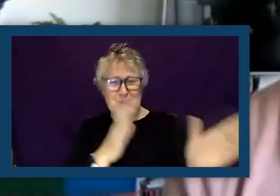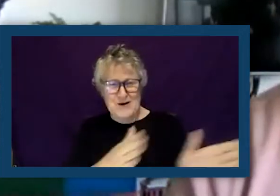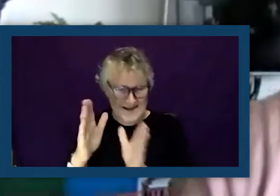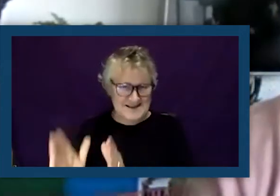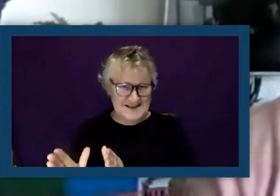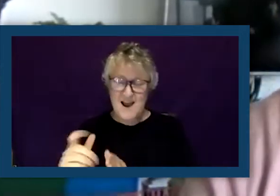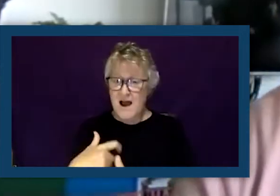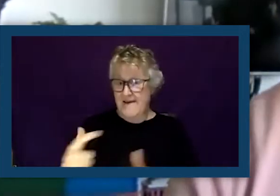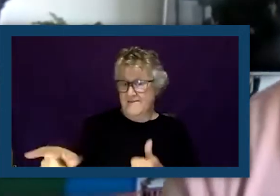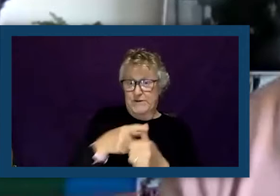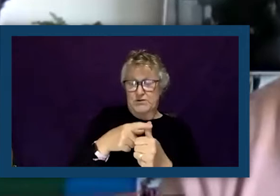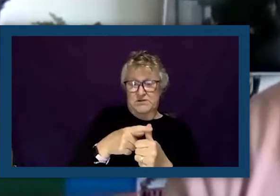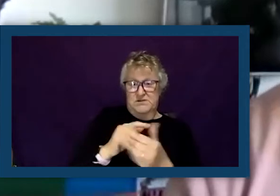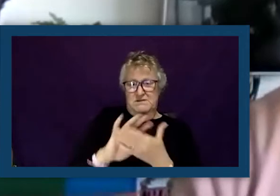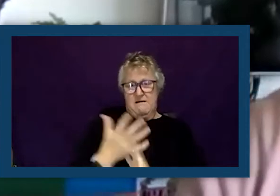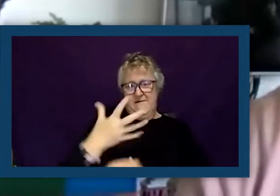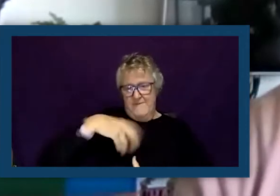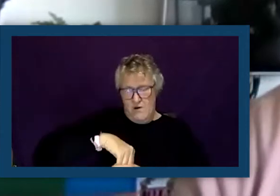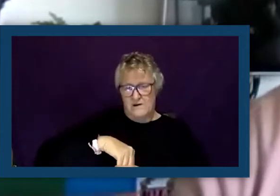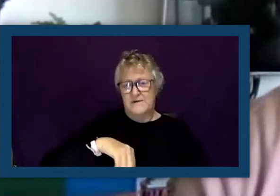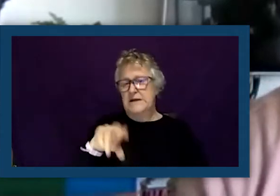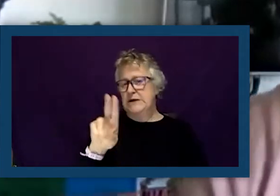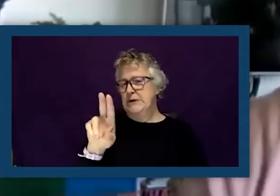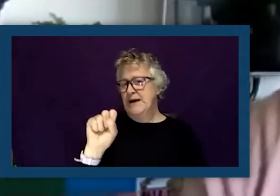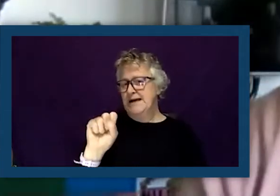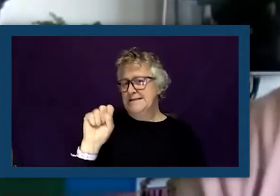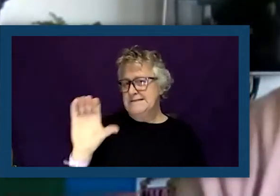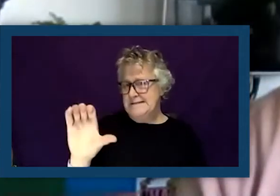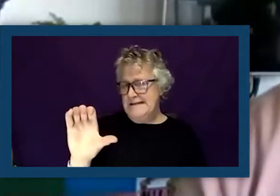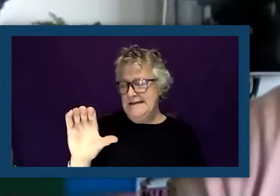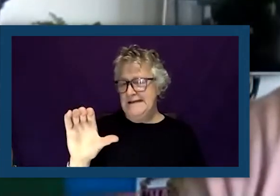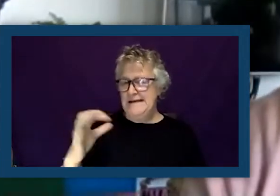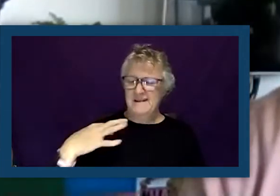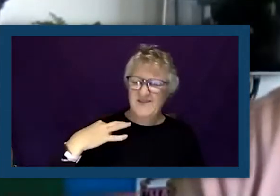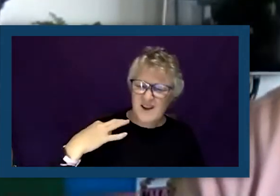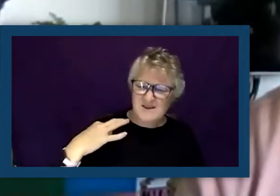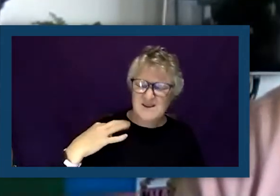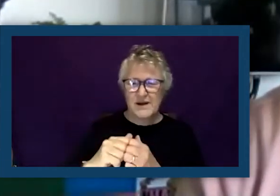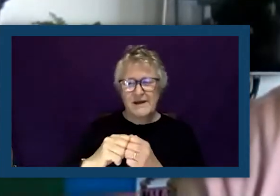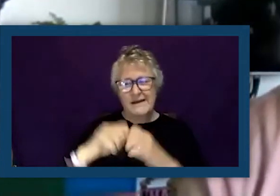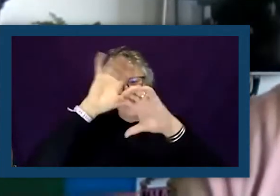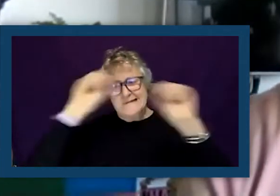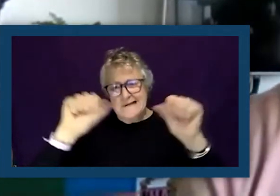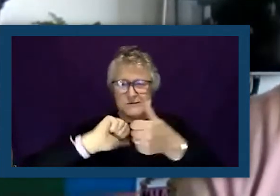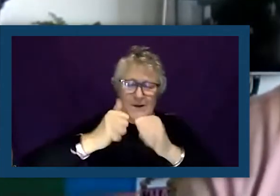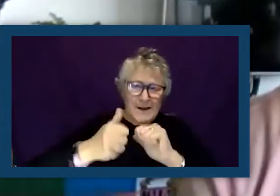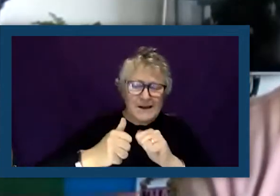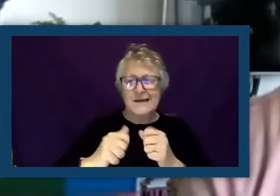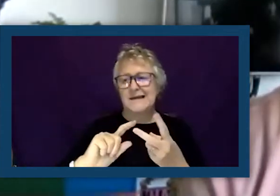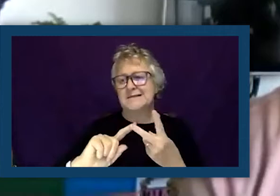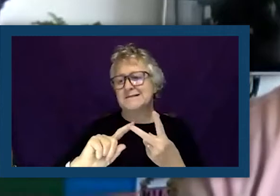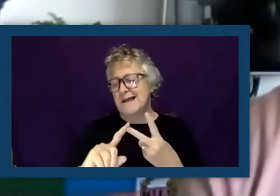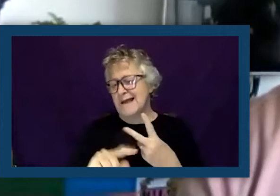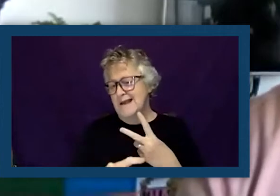engaged when I was in college at USC. I was, volunteering with the presidential campaigns in the lead up to 2008, but